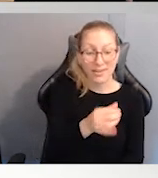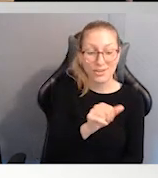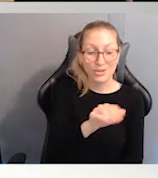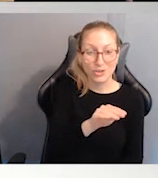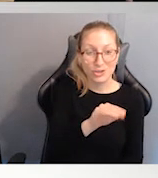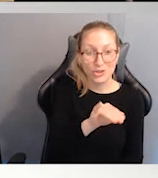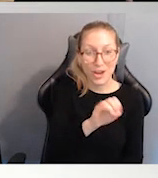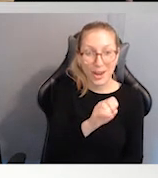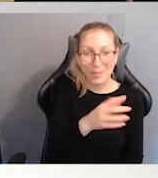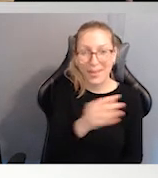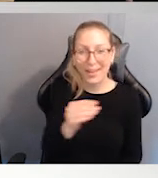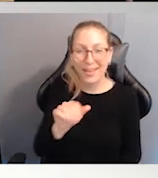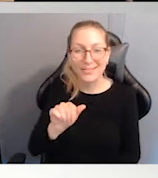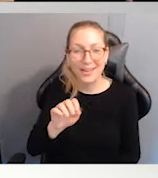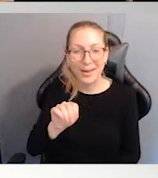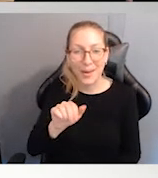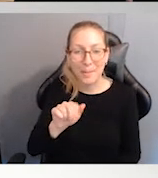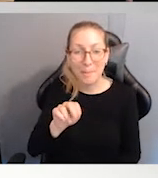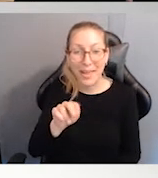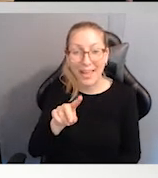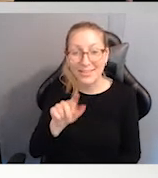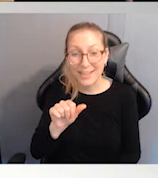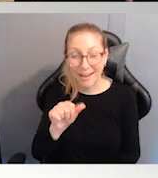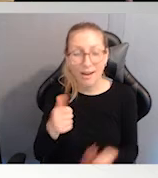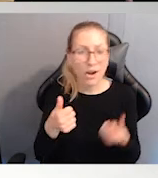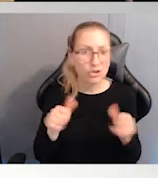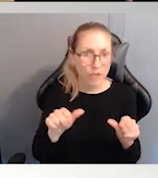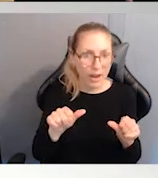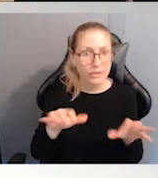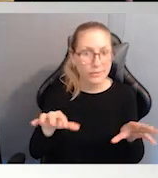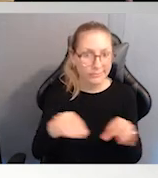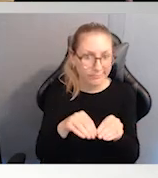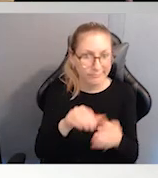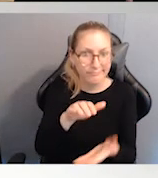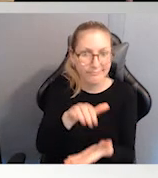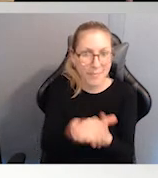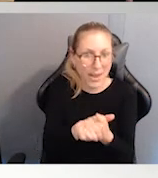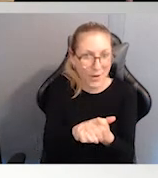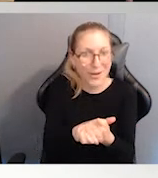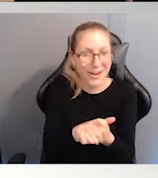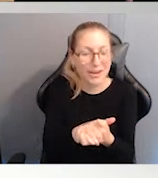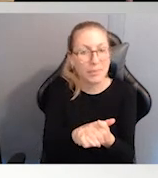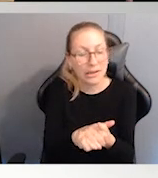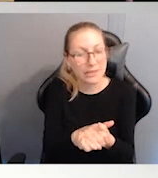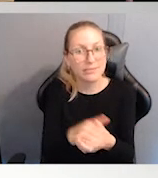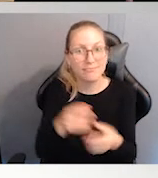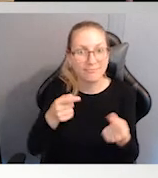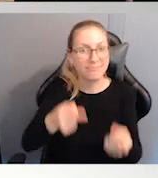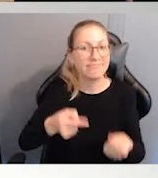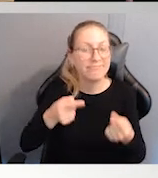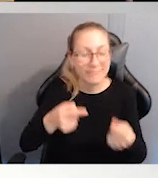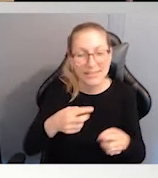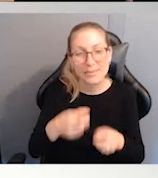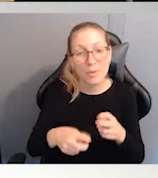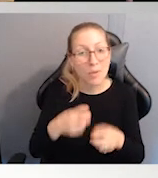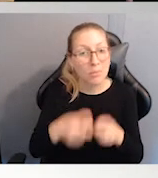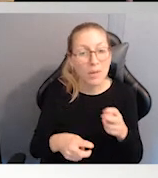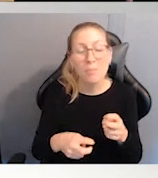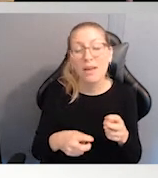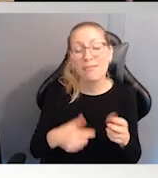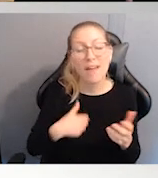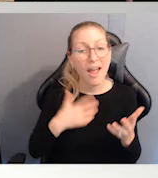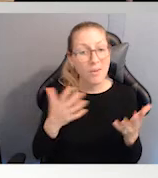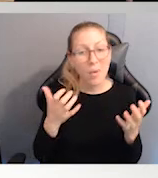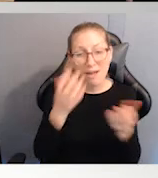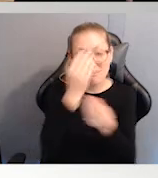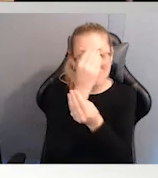and that's one of the struggles that we have. But I just got to tell you guys how proud I am of each one of you all, every one of you. I love you. I